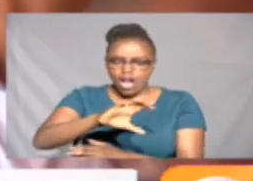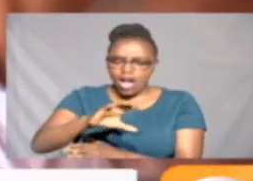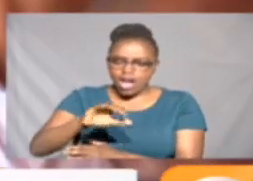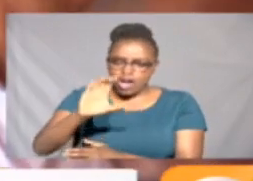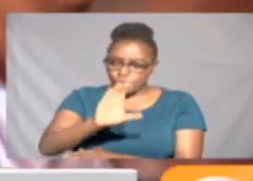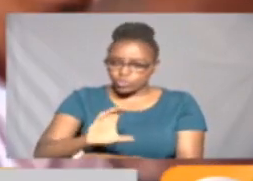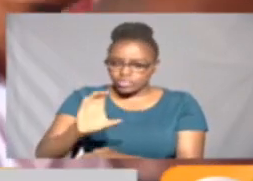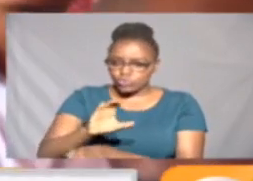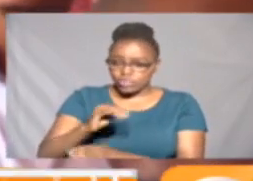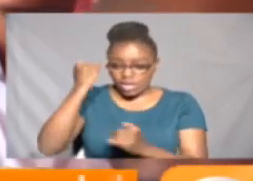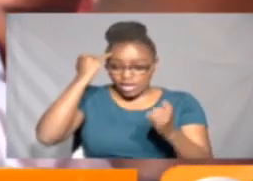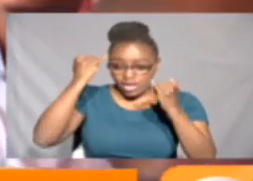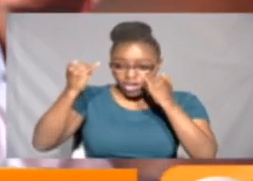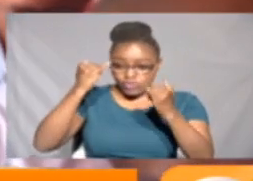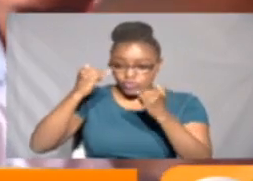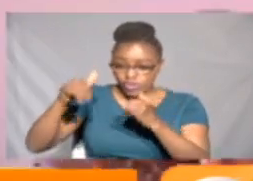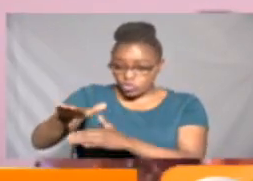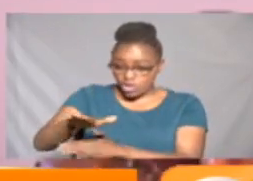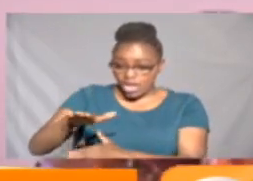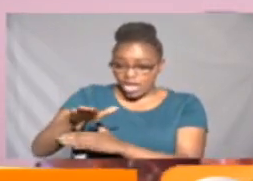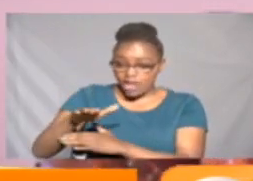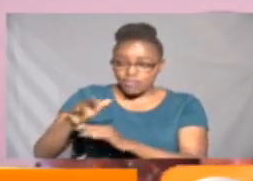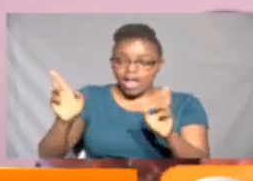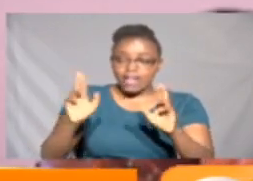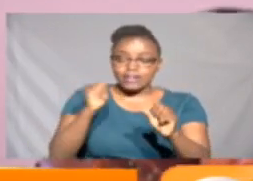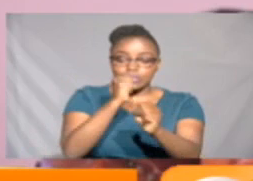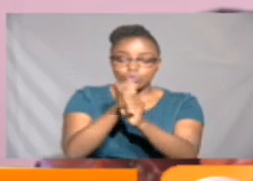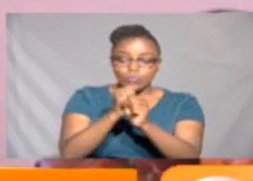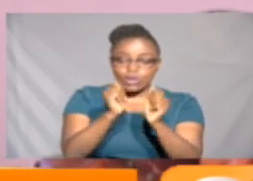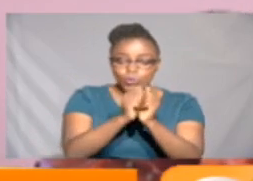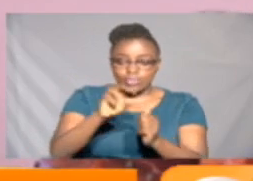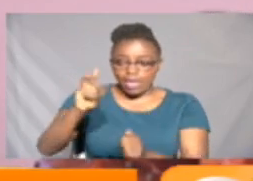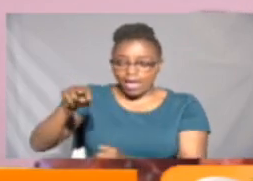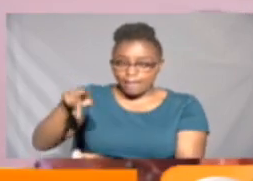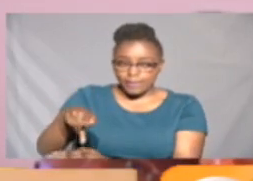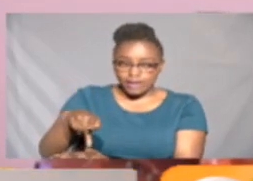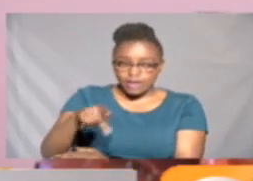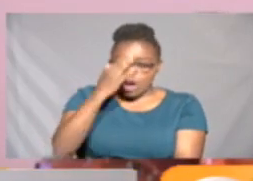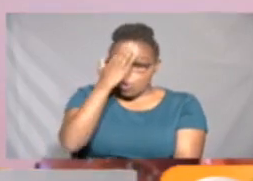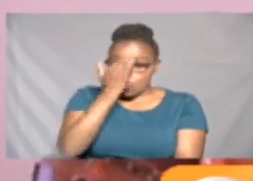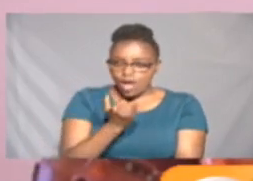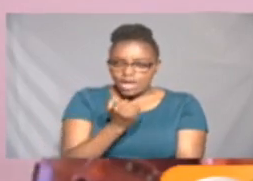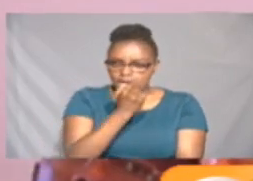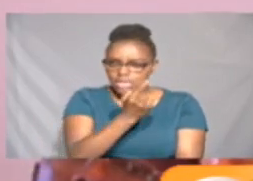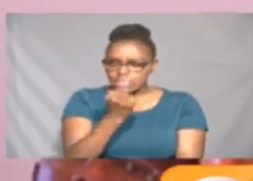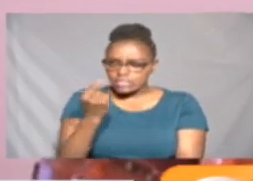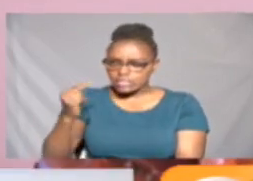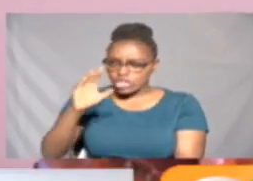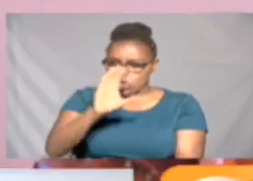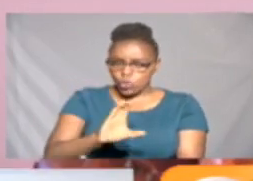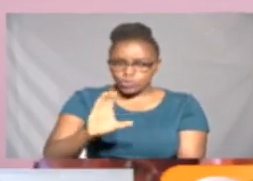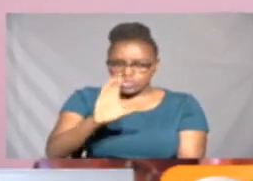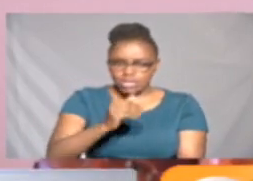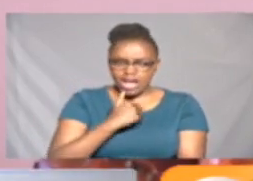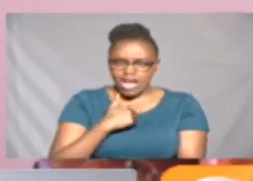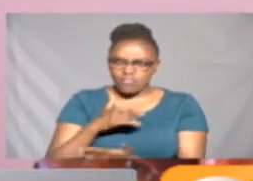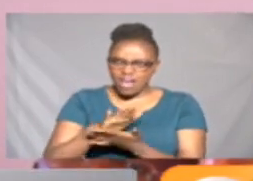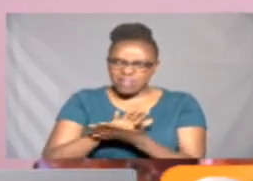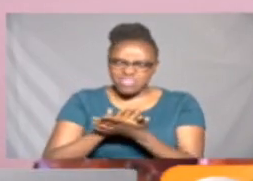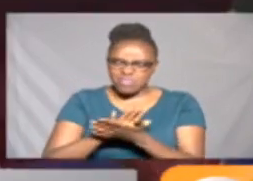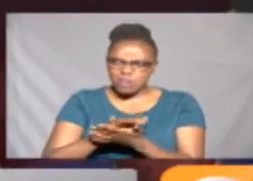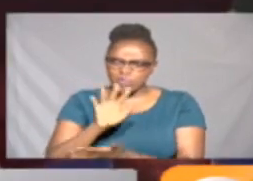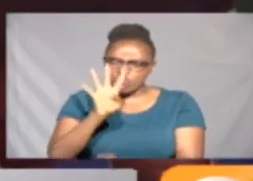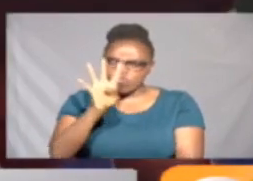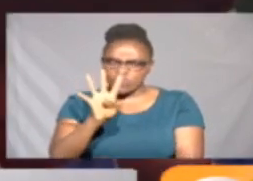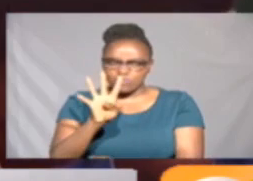innovation hubs. We're ready to work with all members of parliament, so that in every constituency we have a minimum of